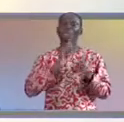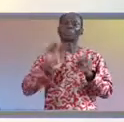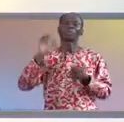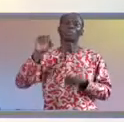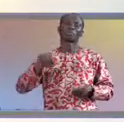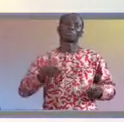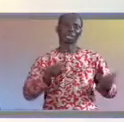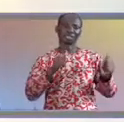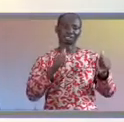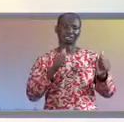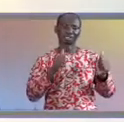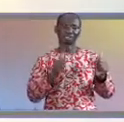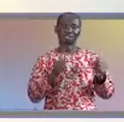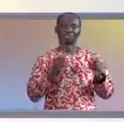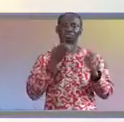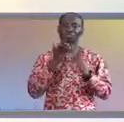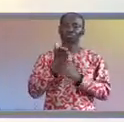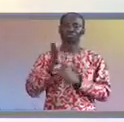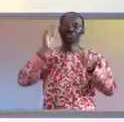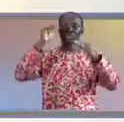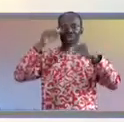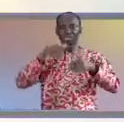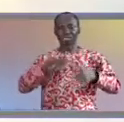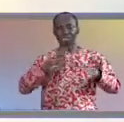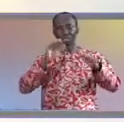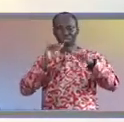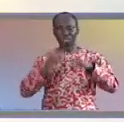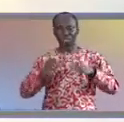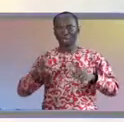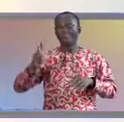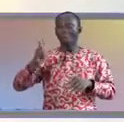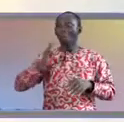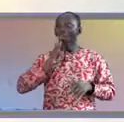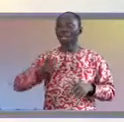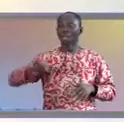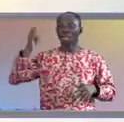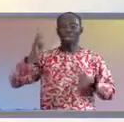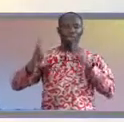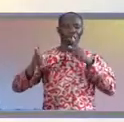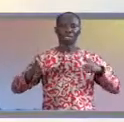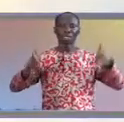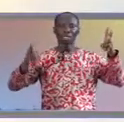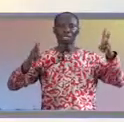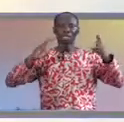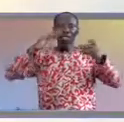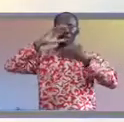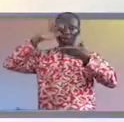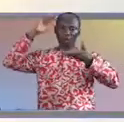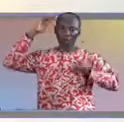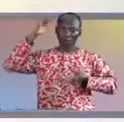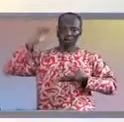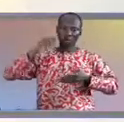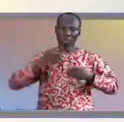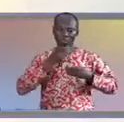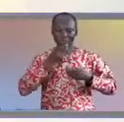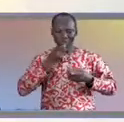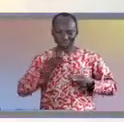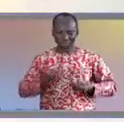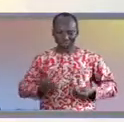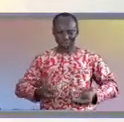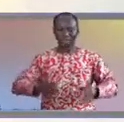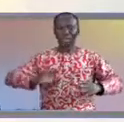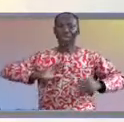fa epo ne mununkum no emu eye ni kasempa na de ehu